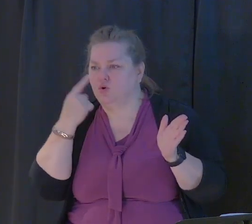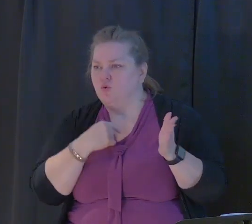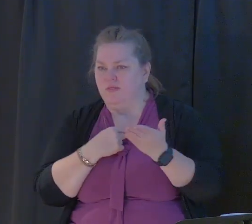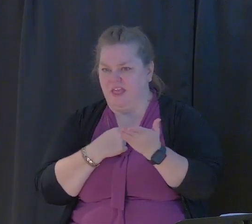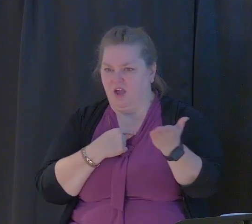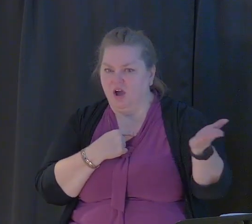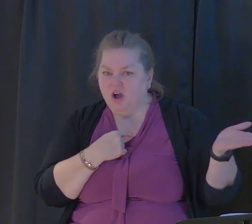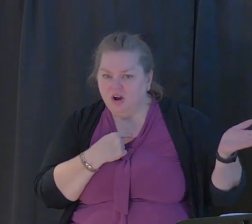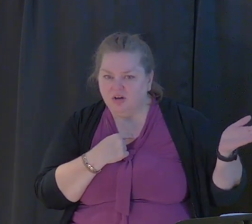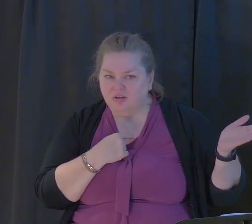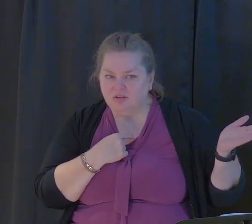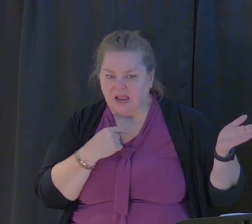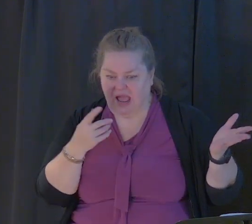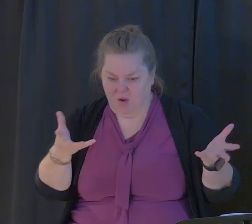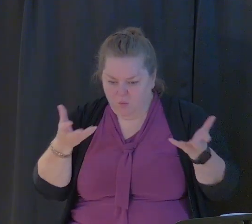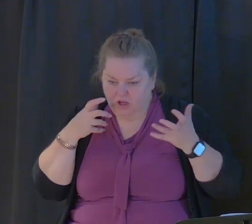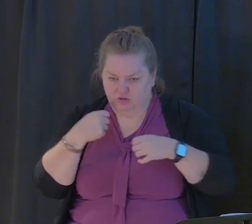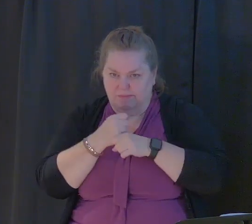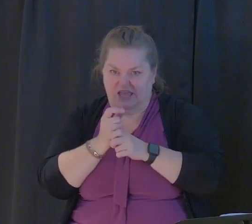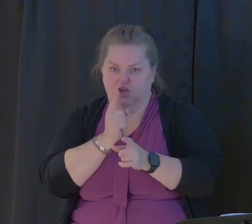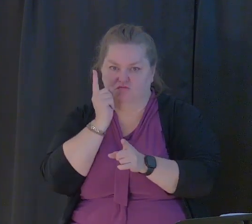right?